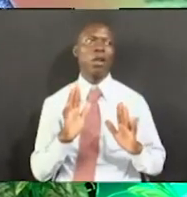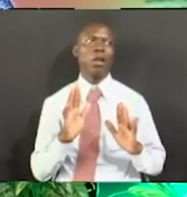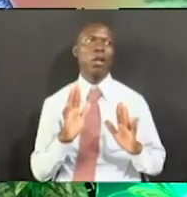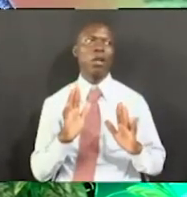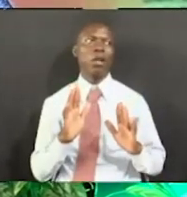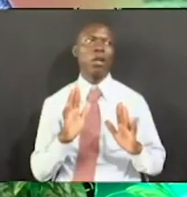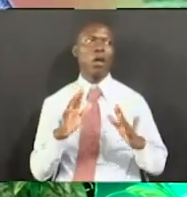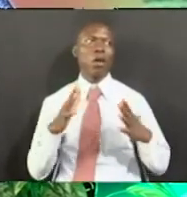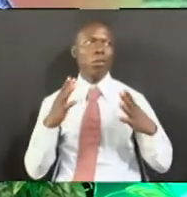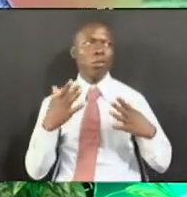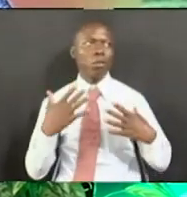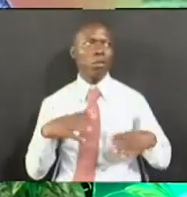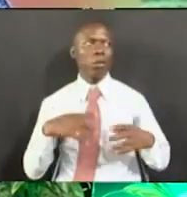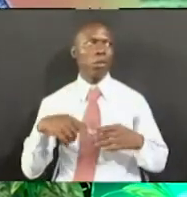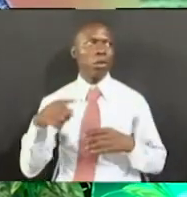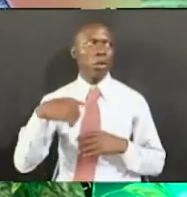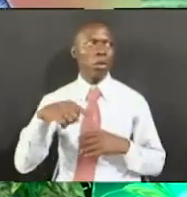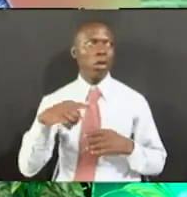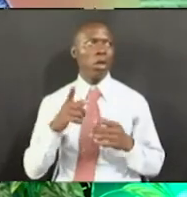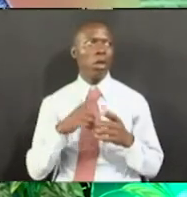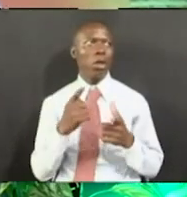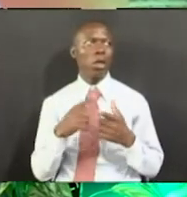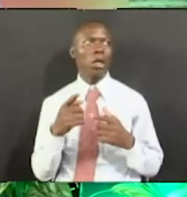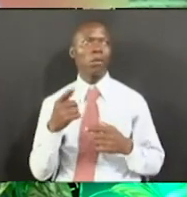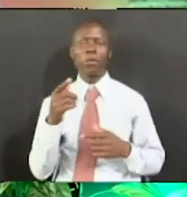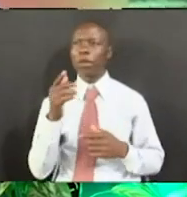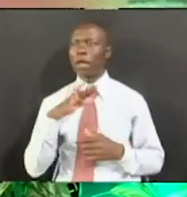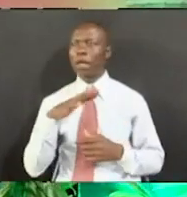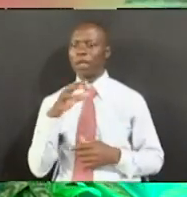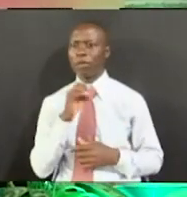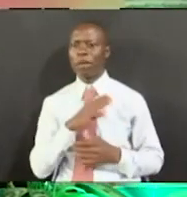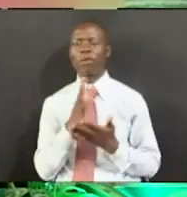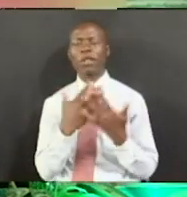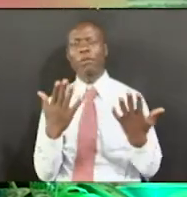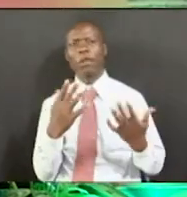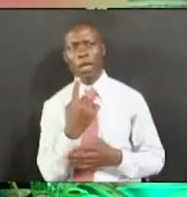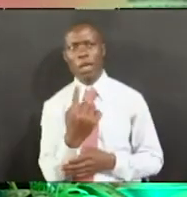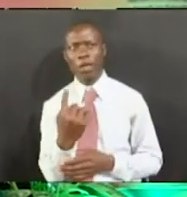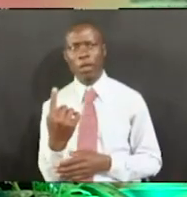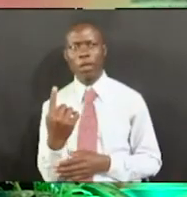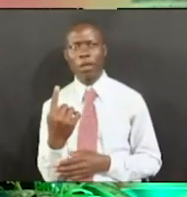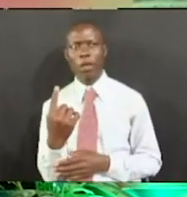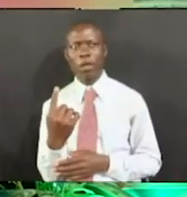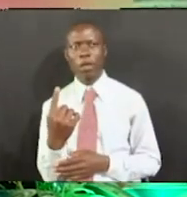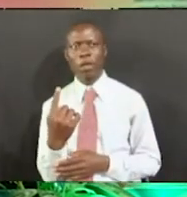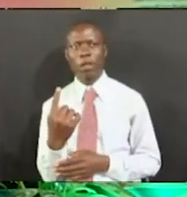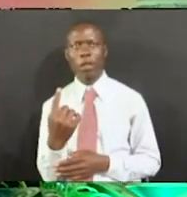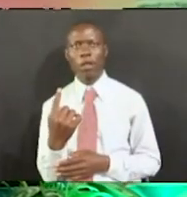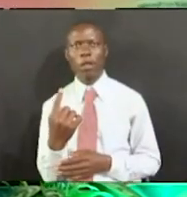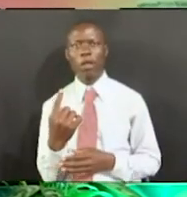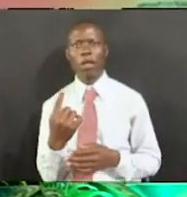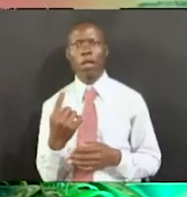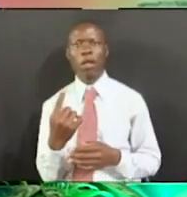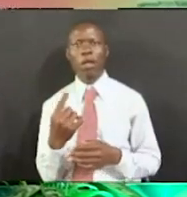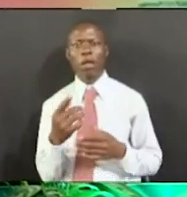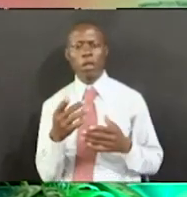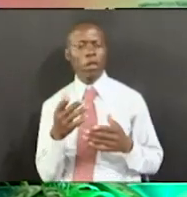love us when we are camouflaging as something else. You see, I tried this thing when I